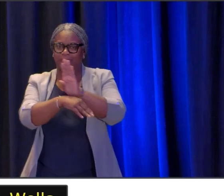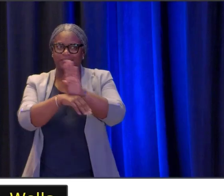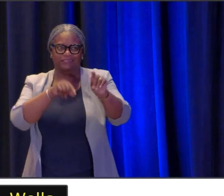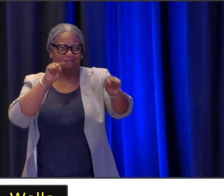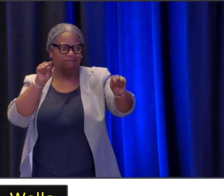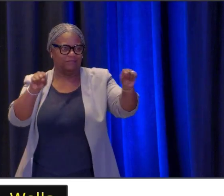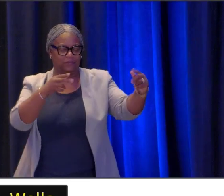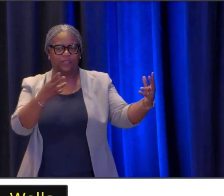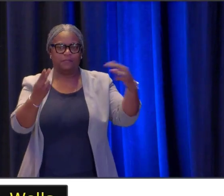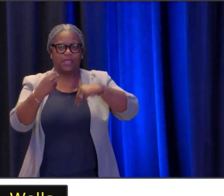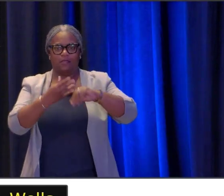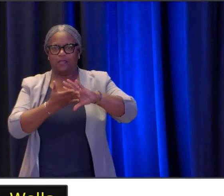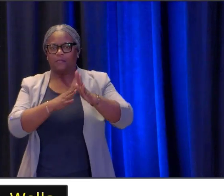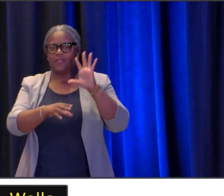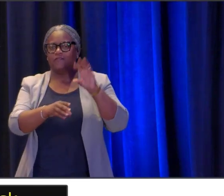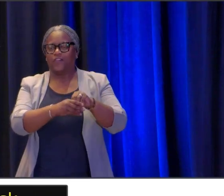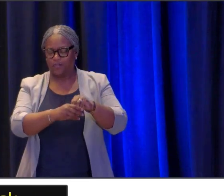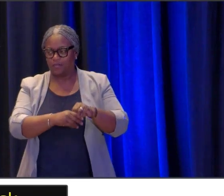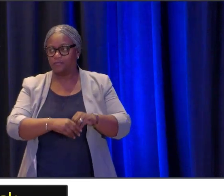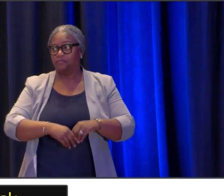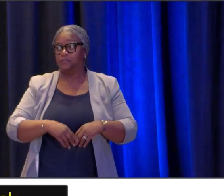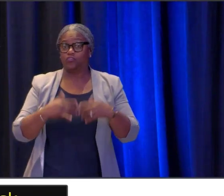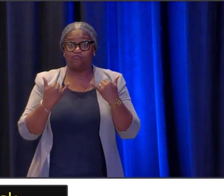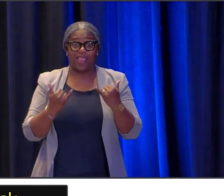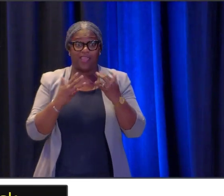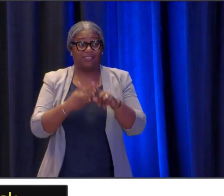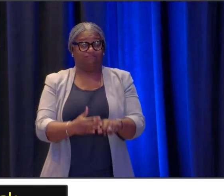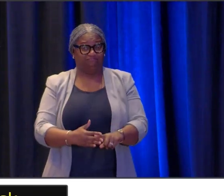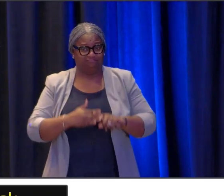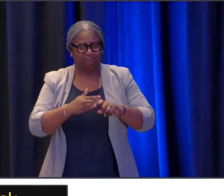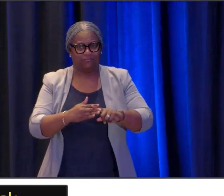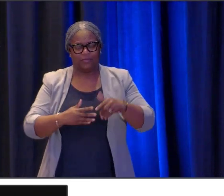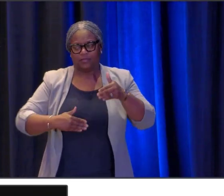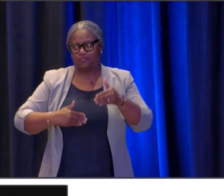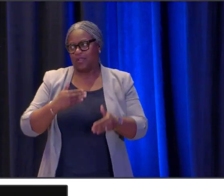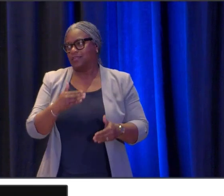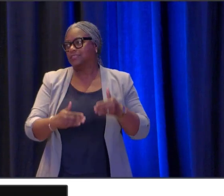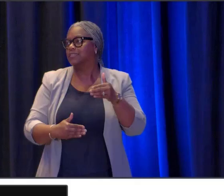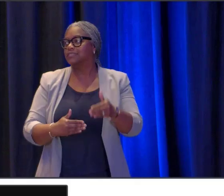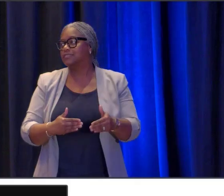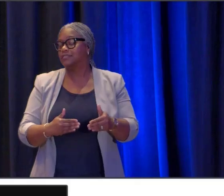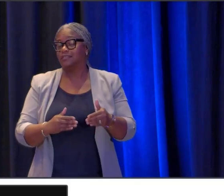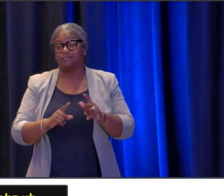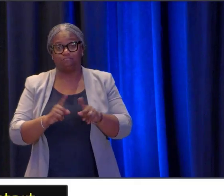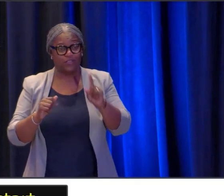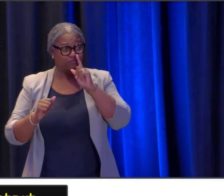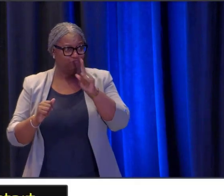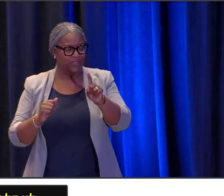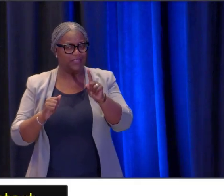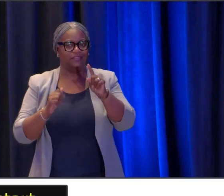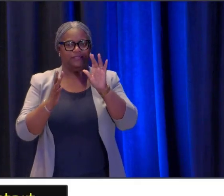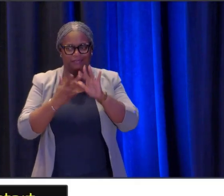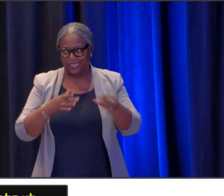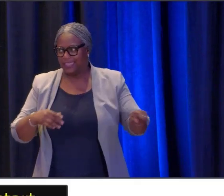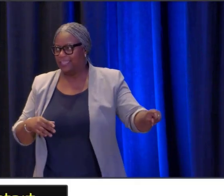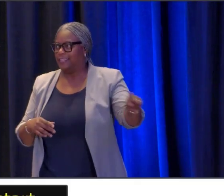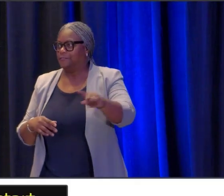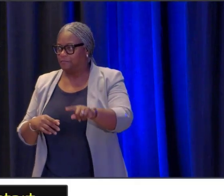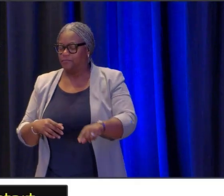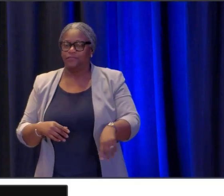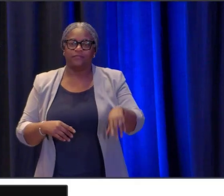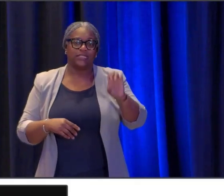so we're at a good start. We're at a good place, but it cannot be done without the network of Centers for Independent